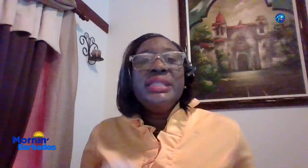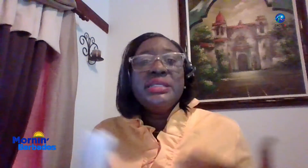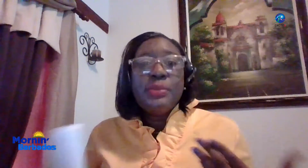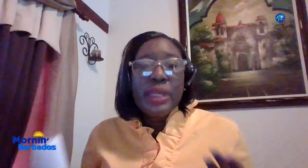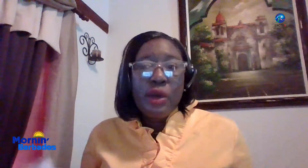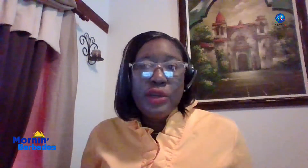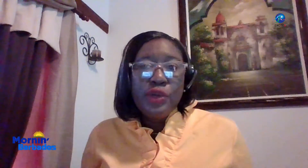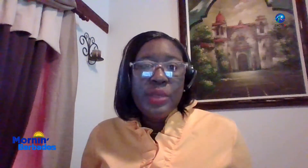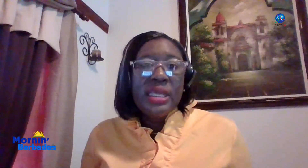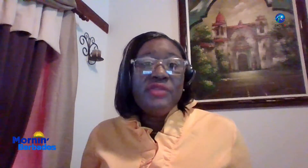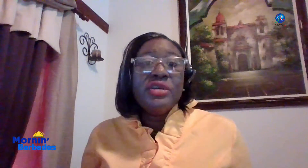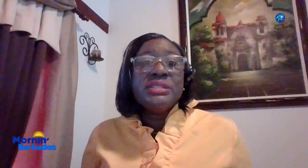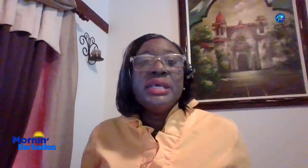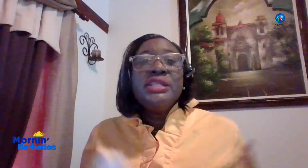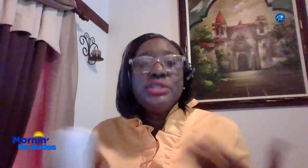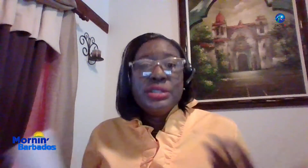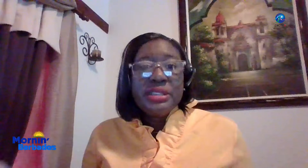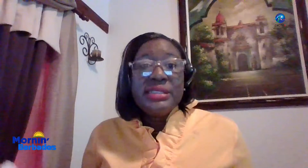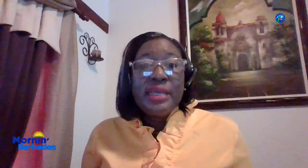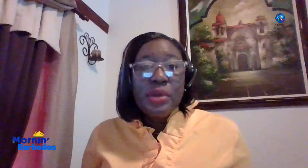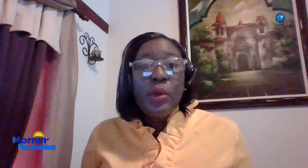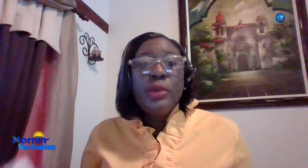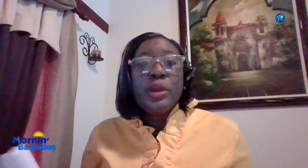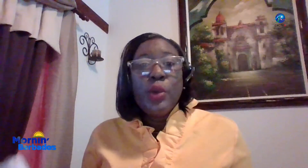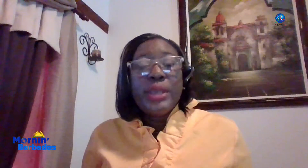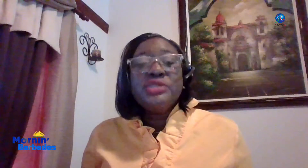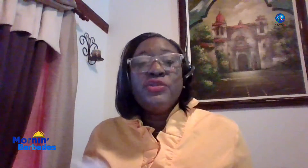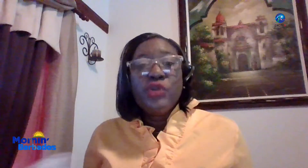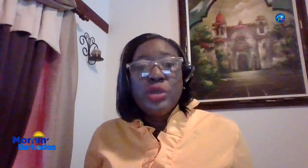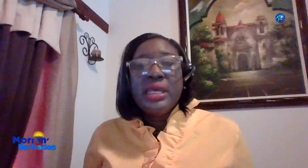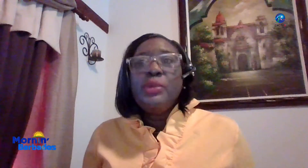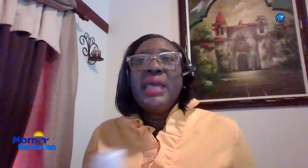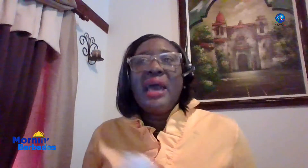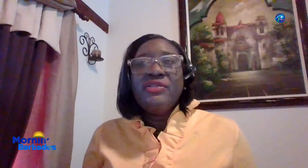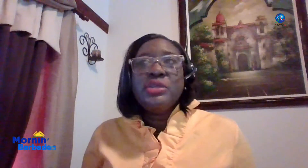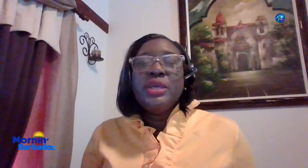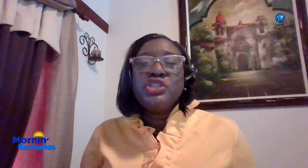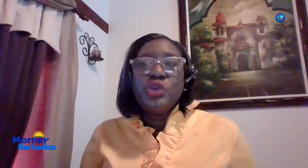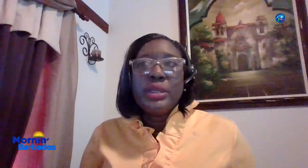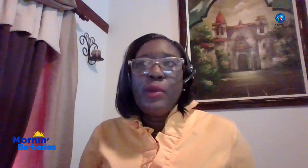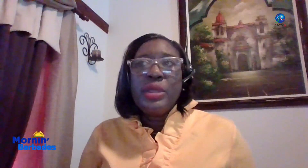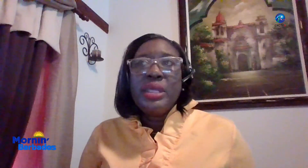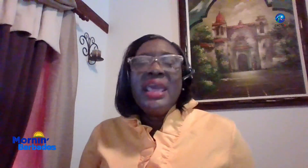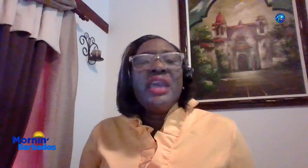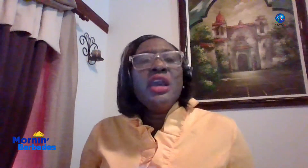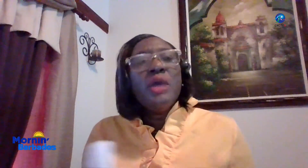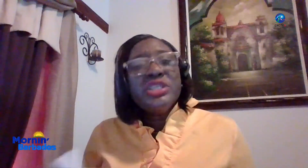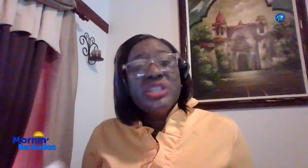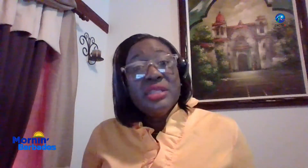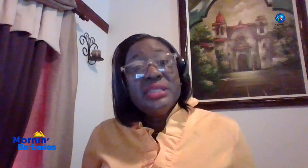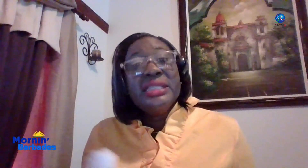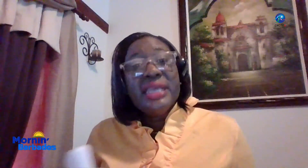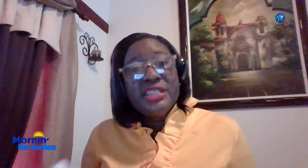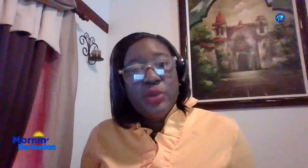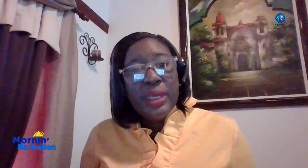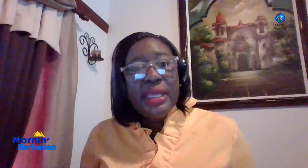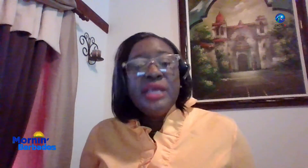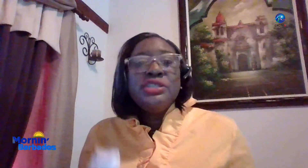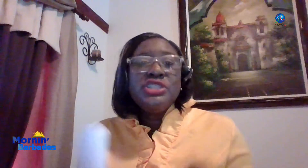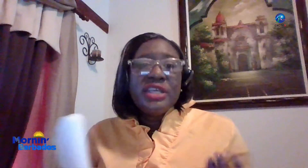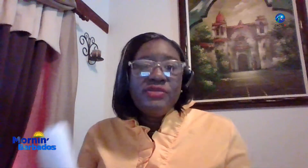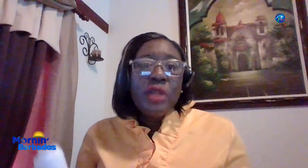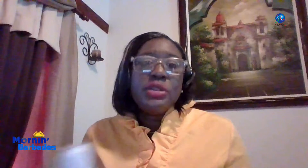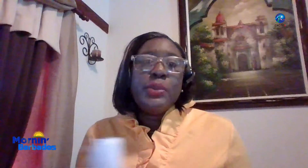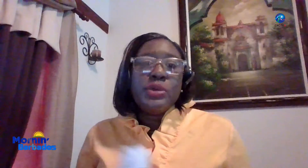behaviors, we need to bring our new behaviors to the table when we're going to vote, and we have to make sure that we encourage others in a nice